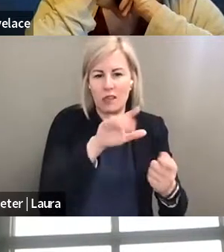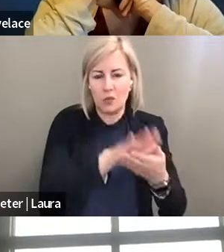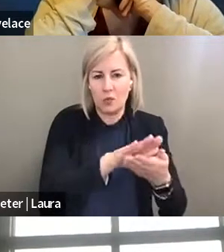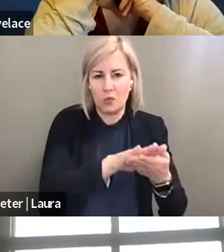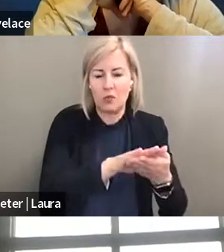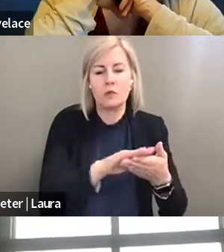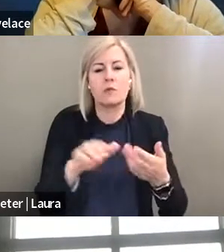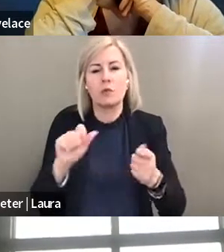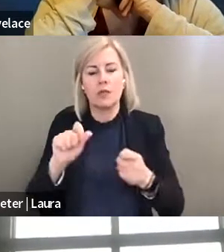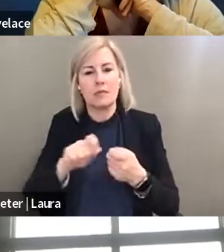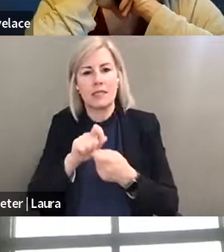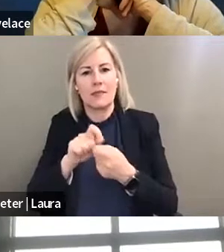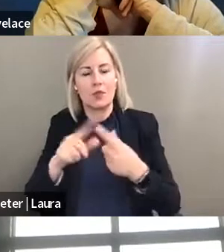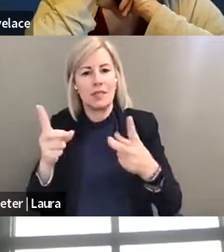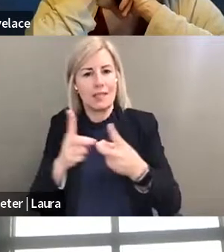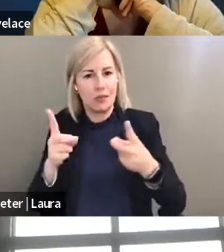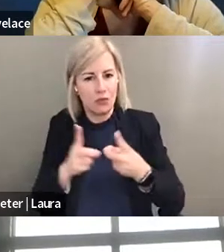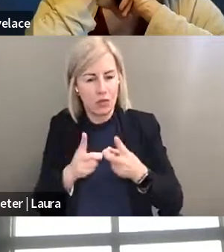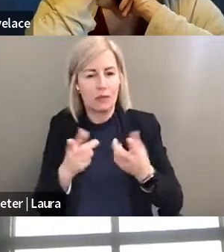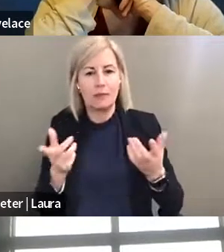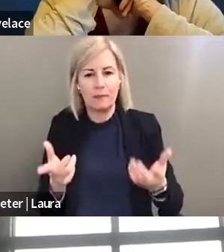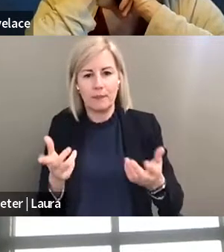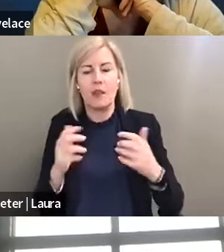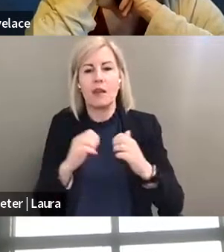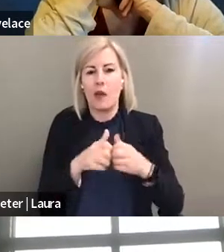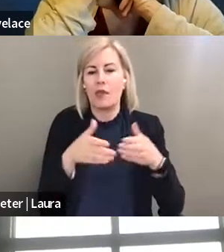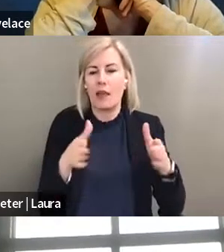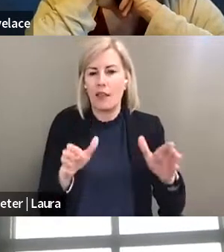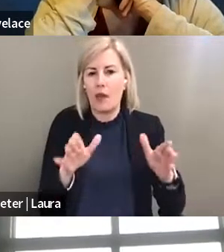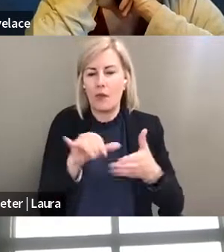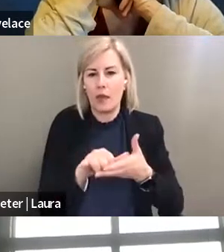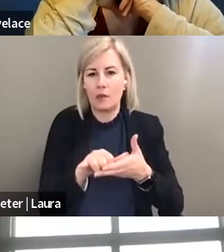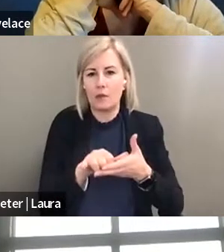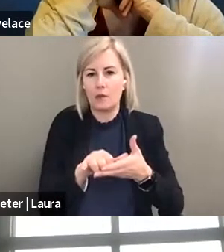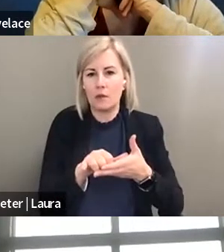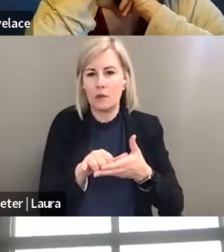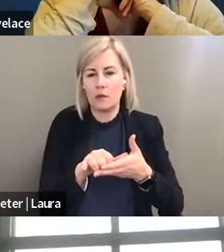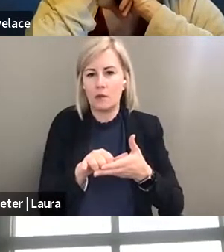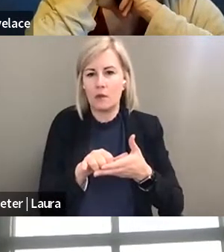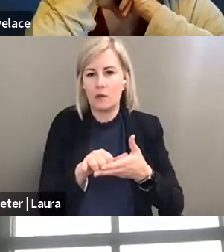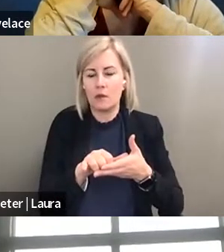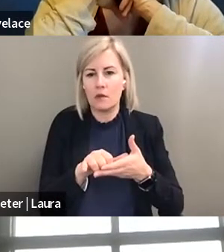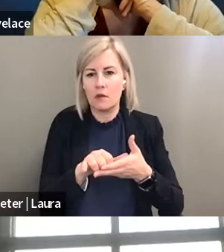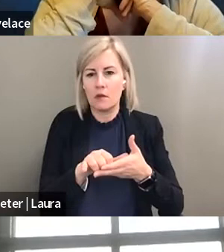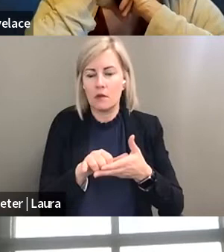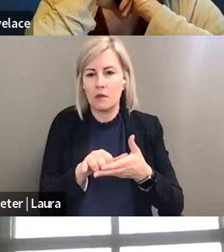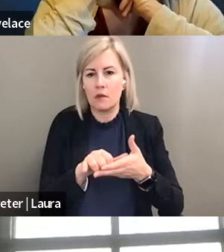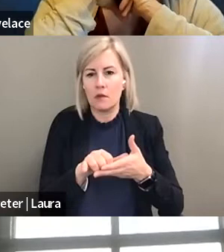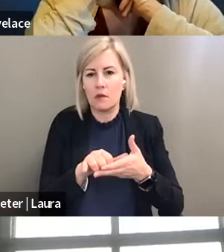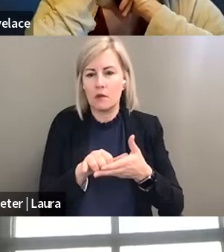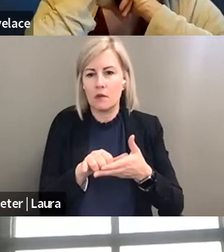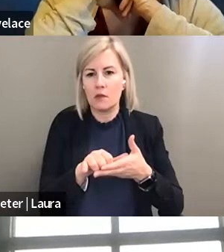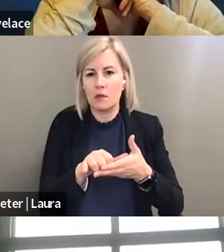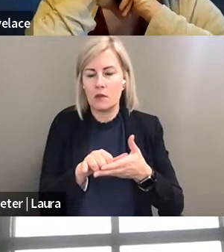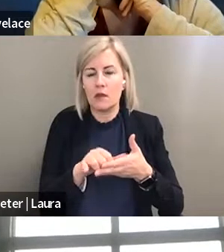also very specific to a district and how they allow for. And so kind of going up to the top part, sometimes